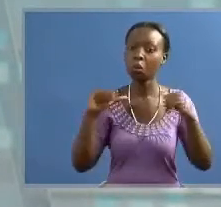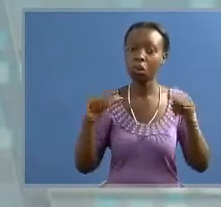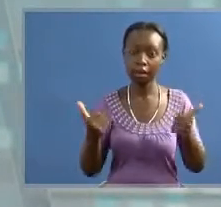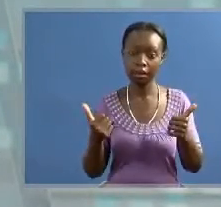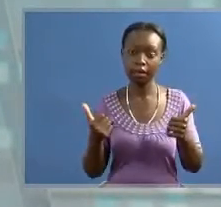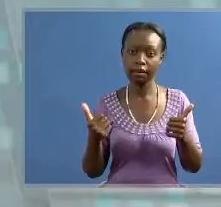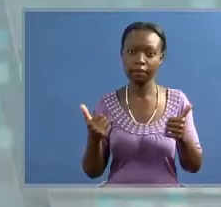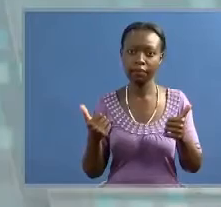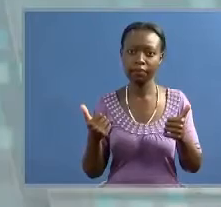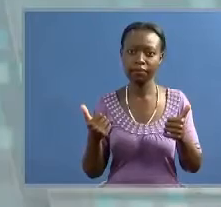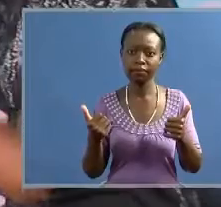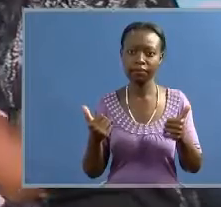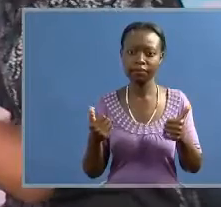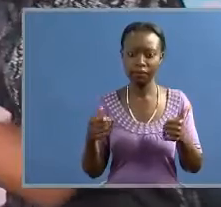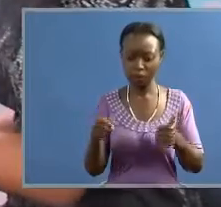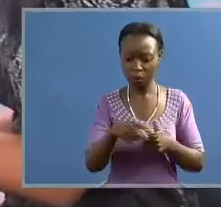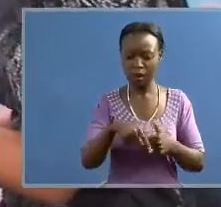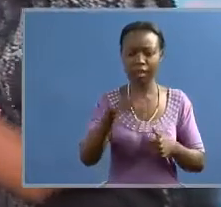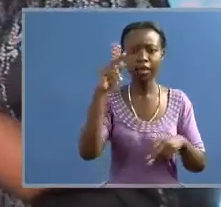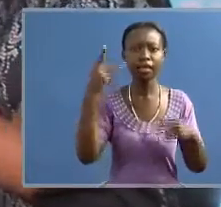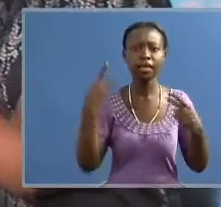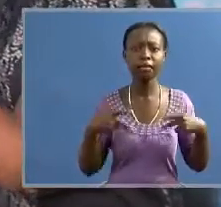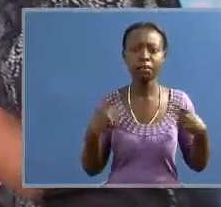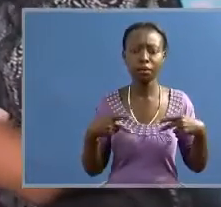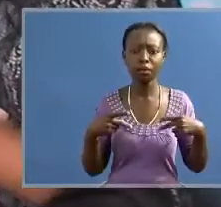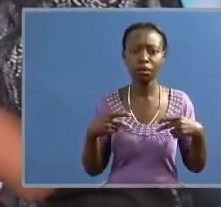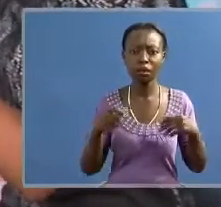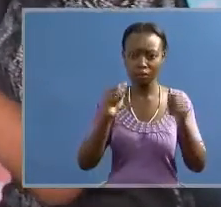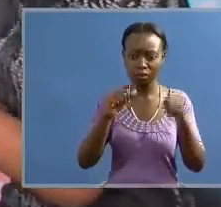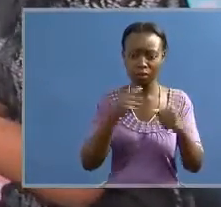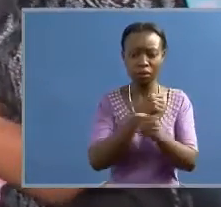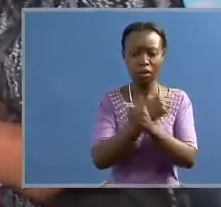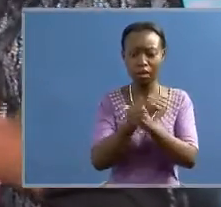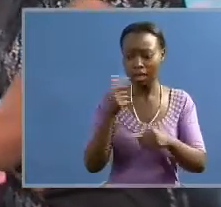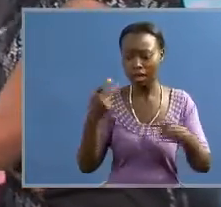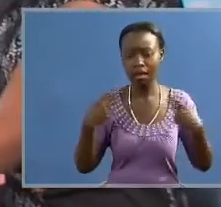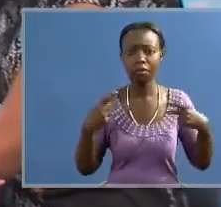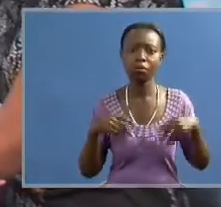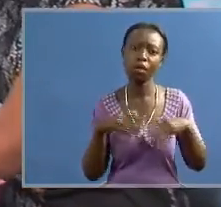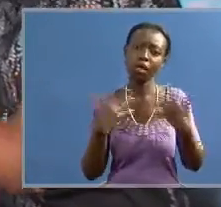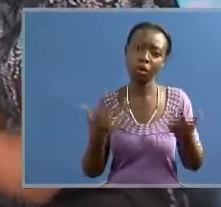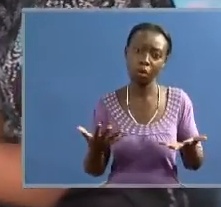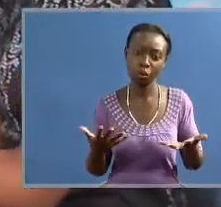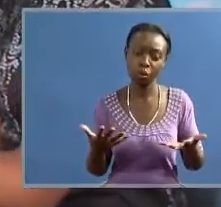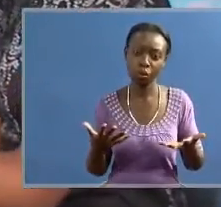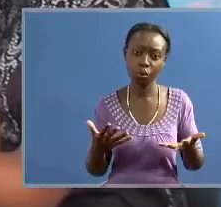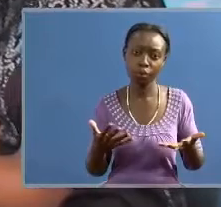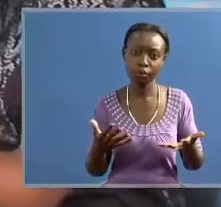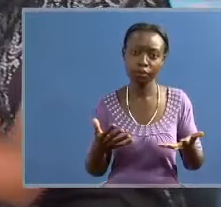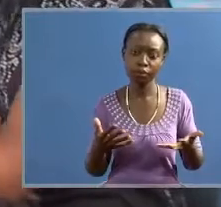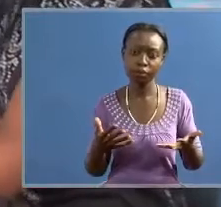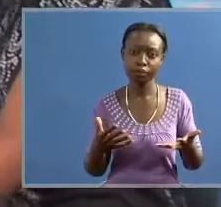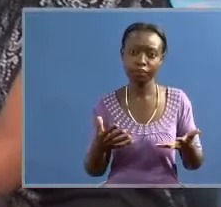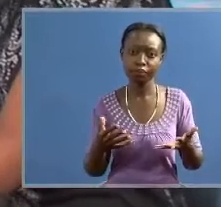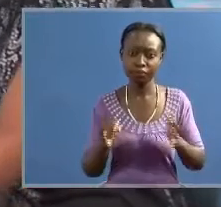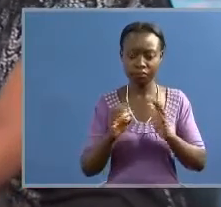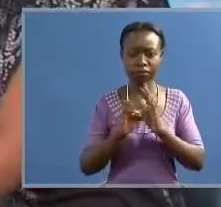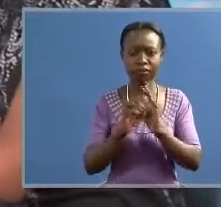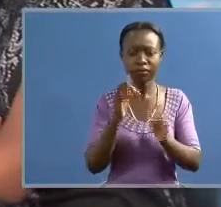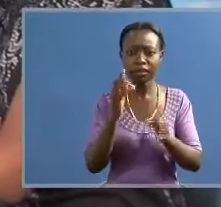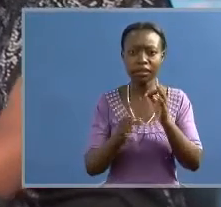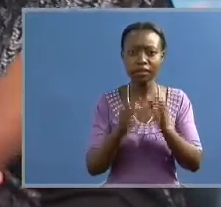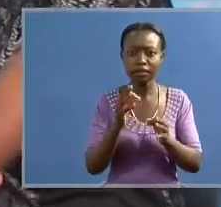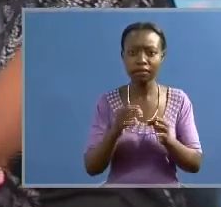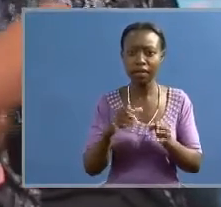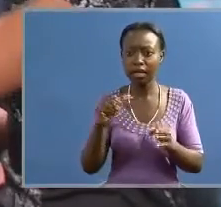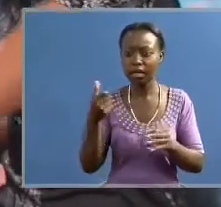symptom. So as Kenya, how should we protect our persons to ensure, in case of any imported case, we are able to get